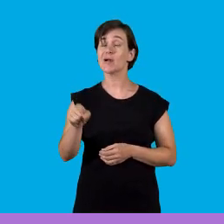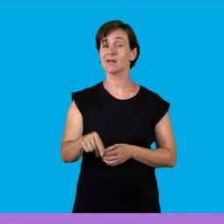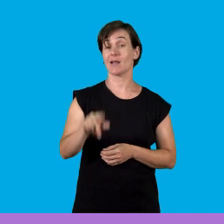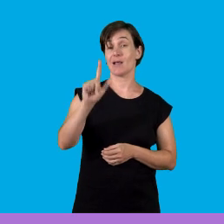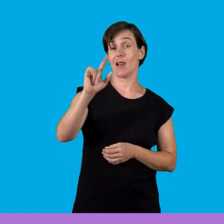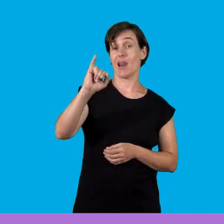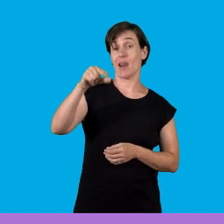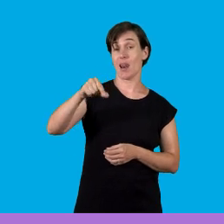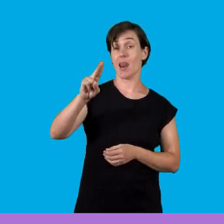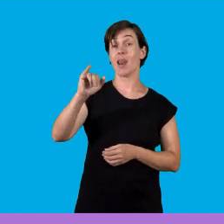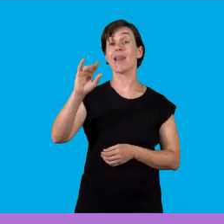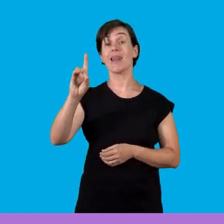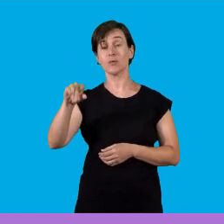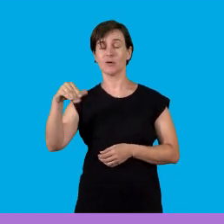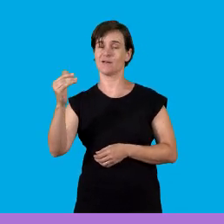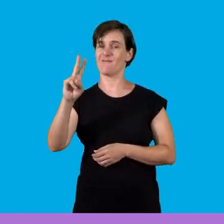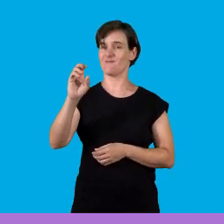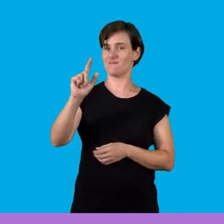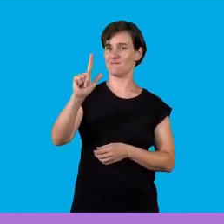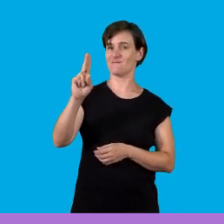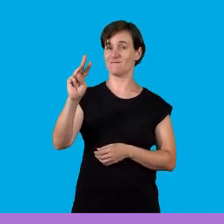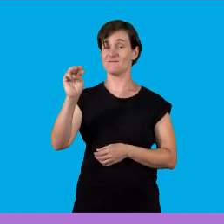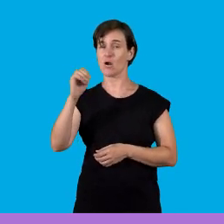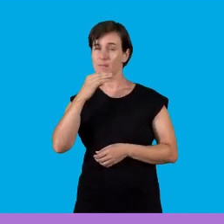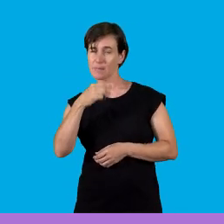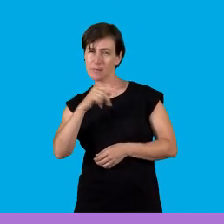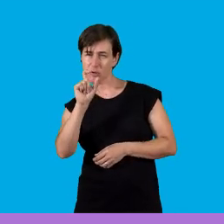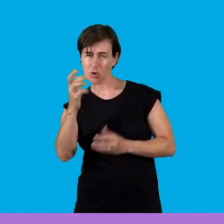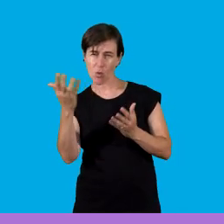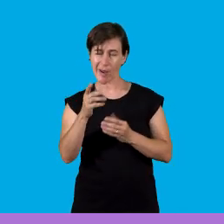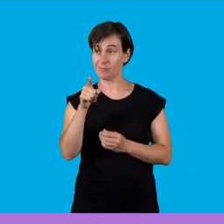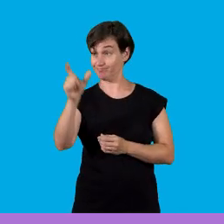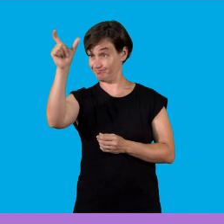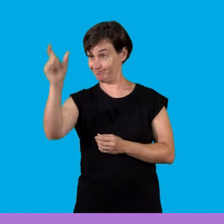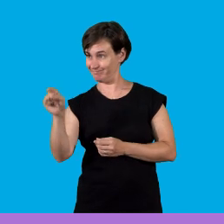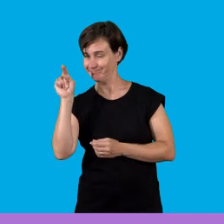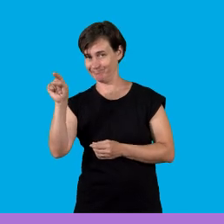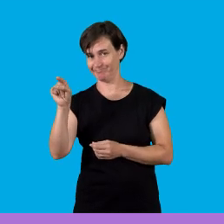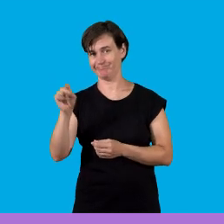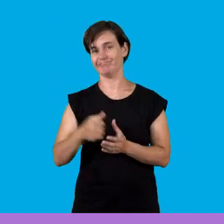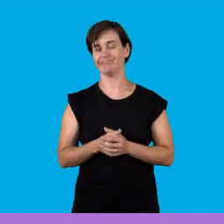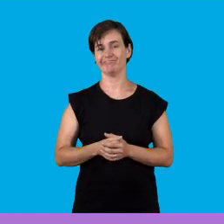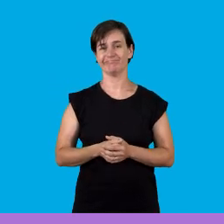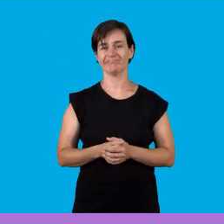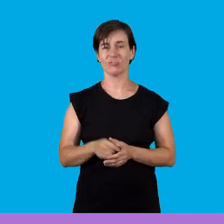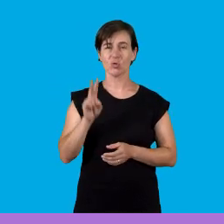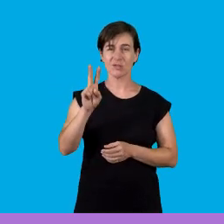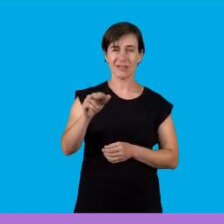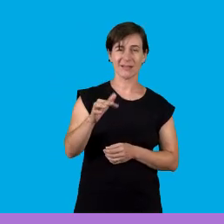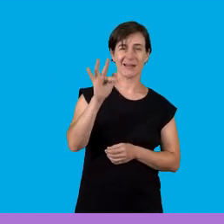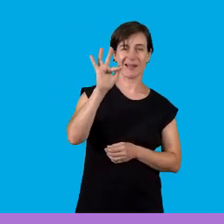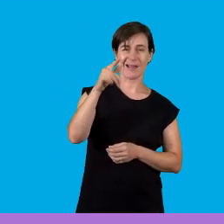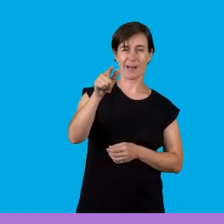our liquid volume. So now I know this is the section I must focus on. Here is fluid ounces, and